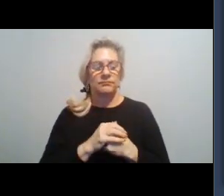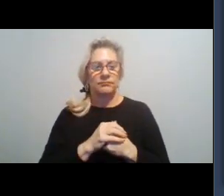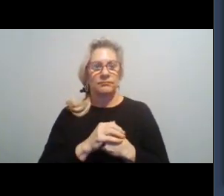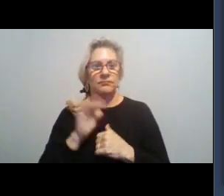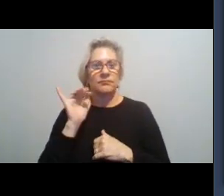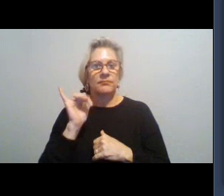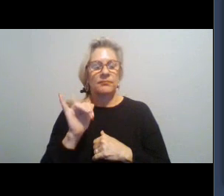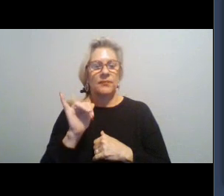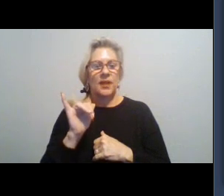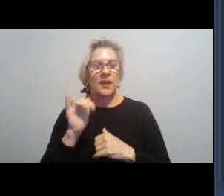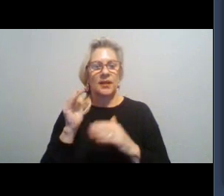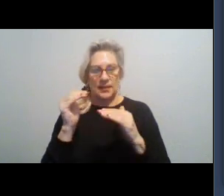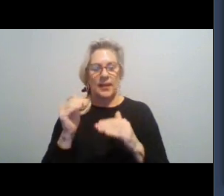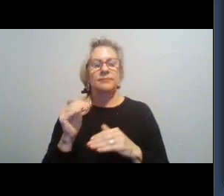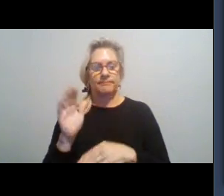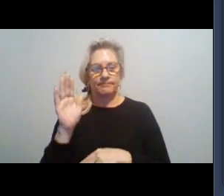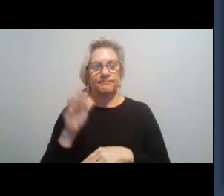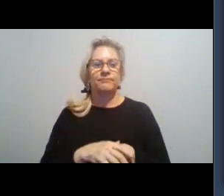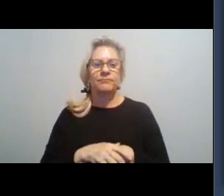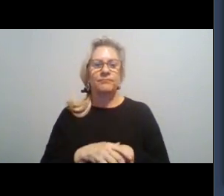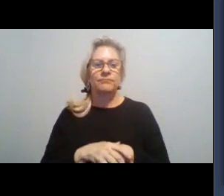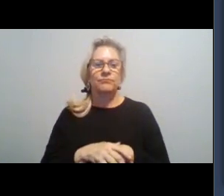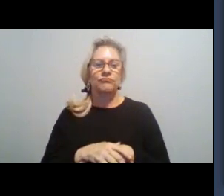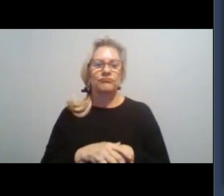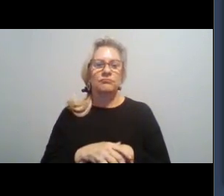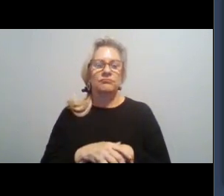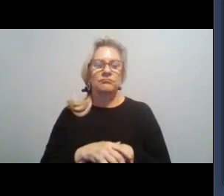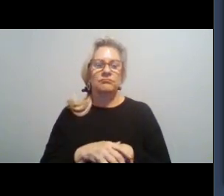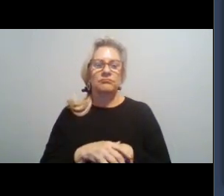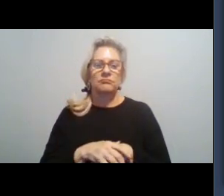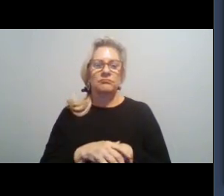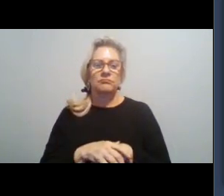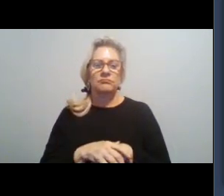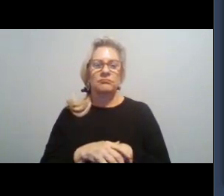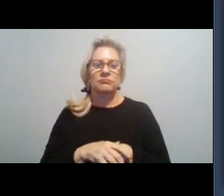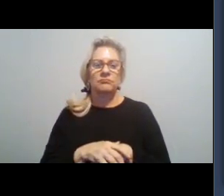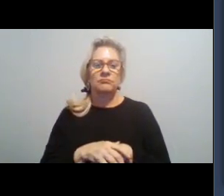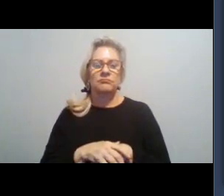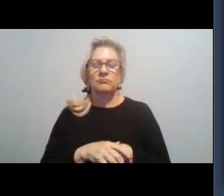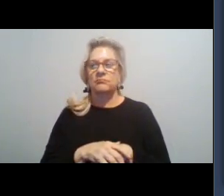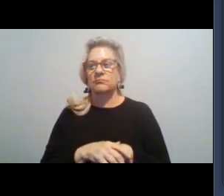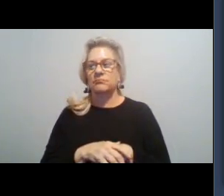on the next item. Oh, okay, good. Great, thank you.